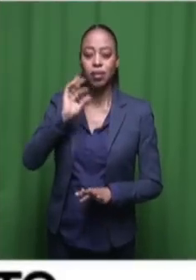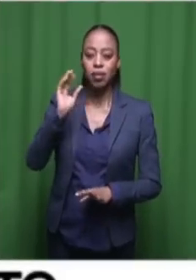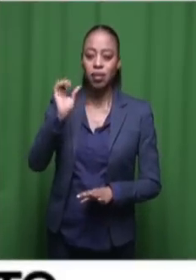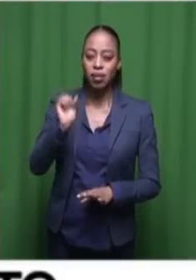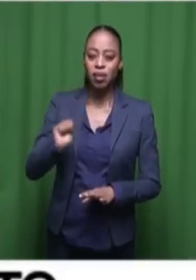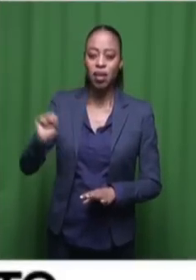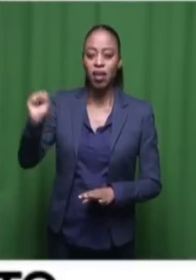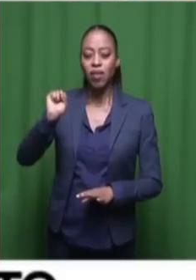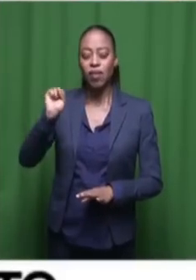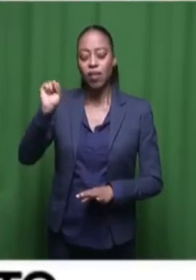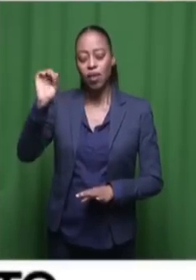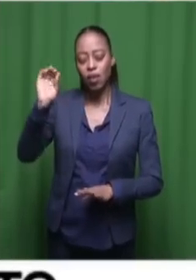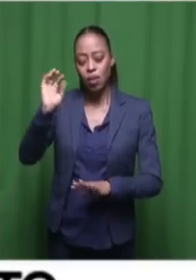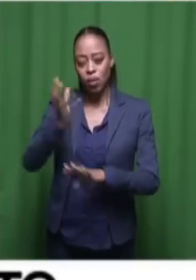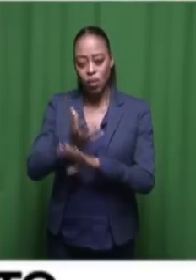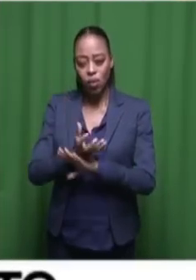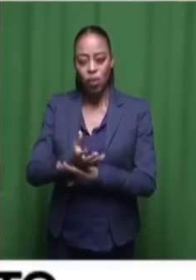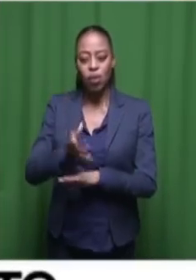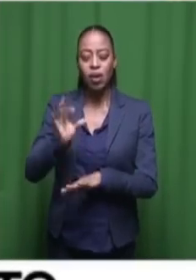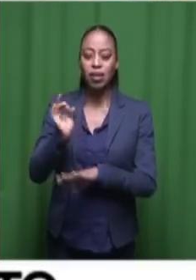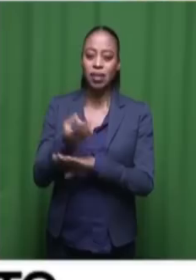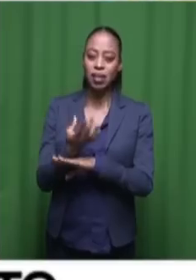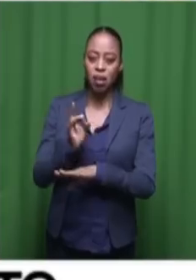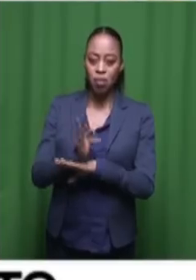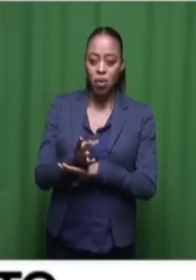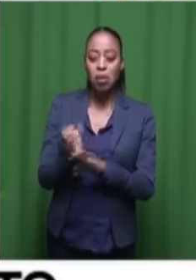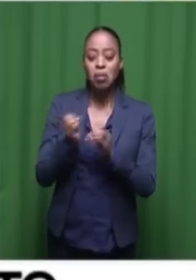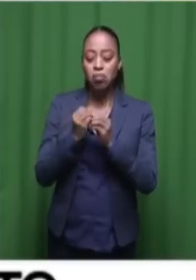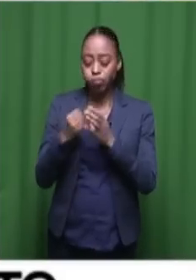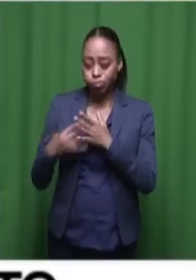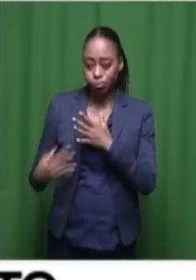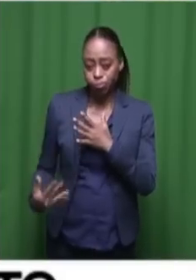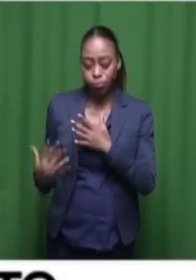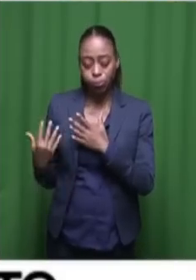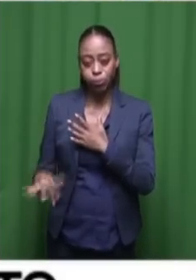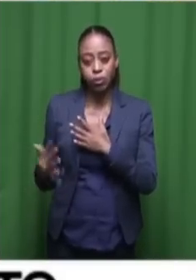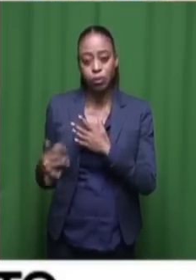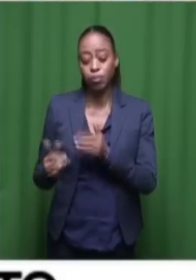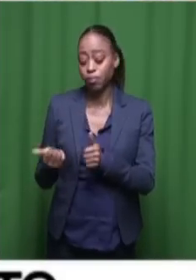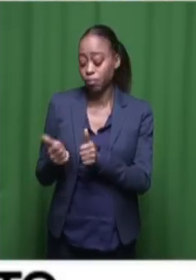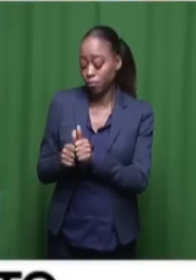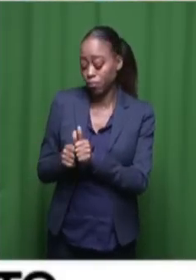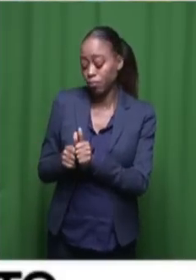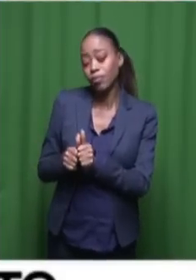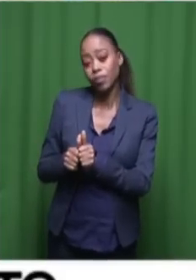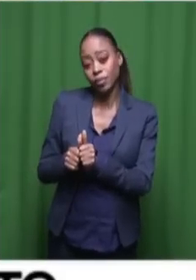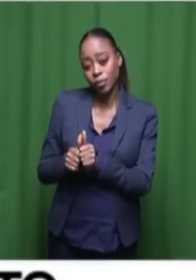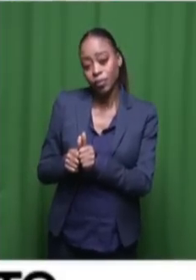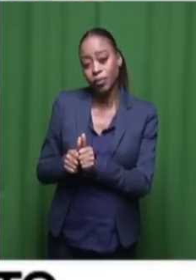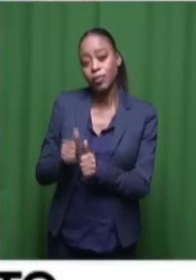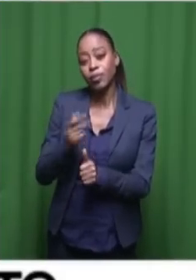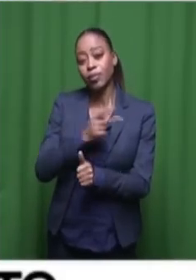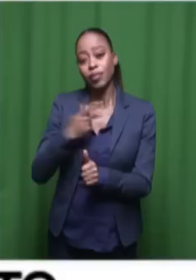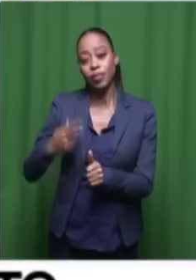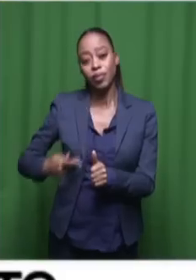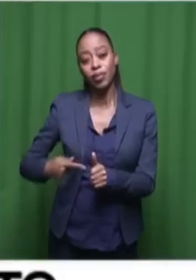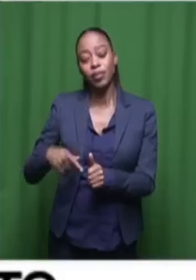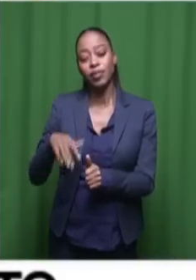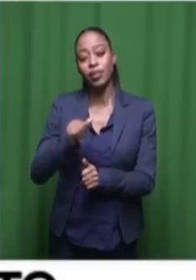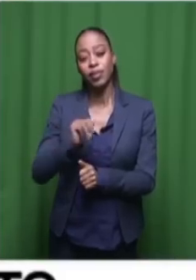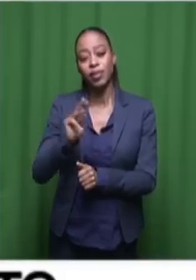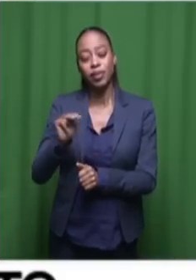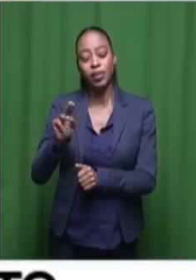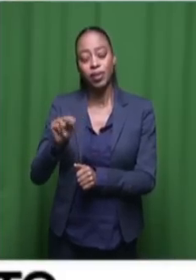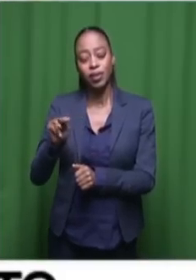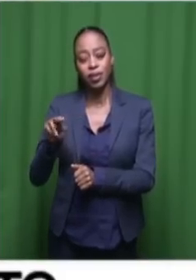golden, diamond and platinum medals, as well as many, many more. Next to him, Princess Anne holds the rank of Admiral in the